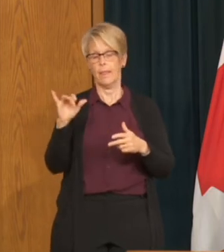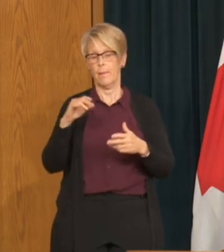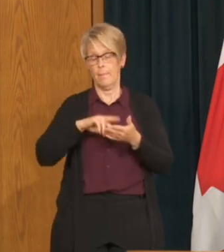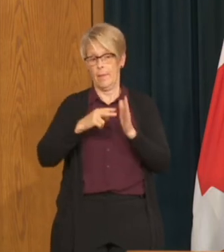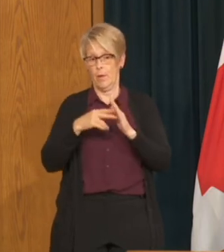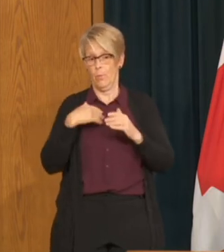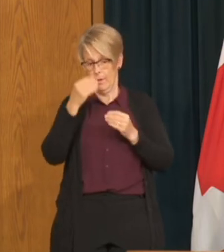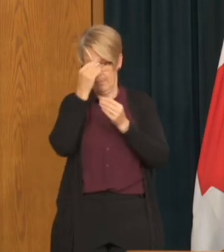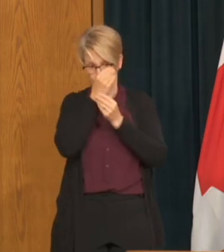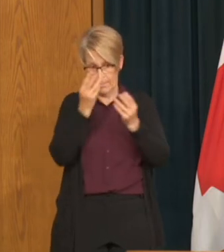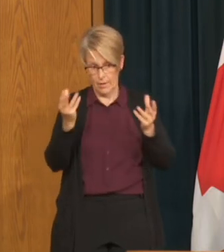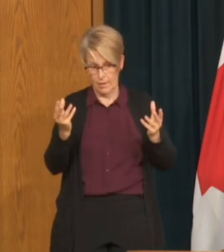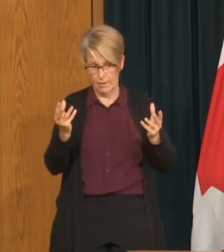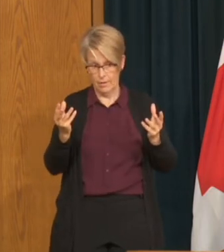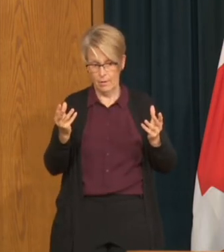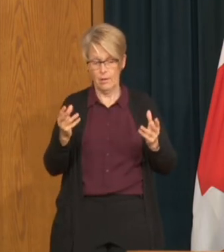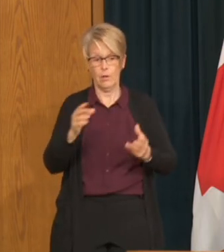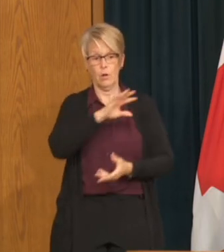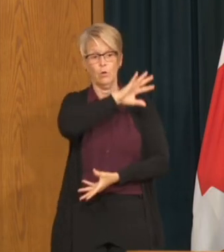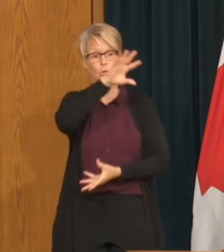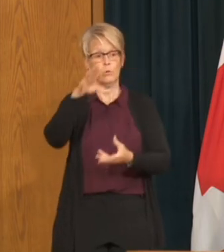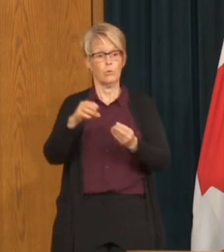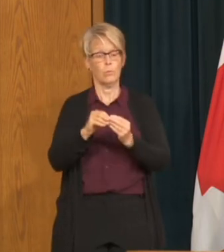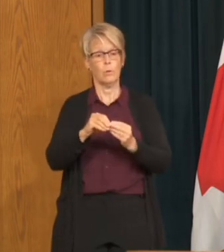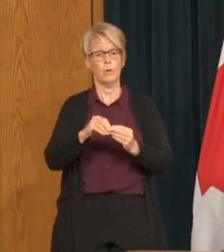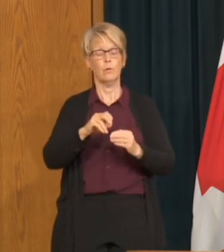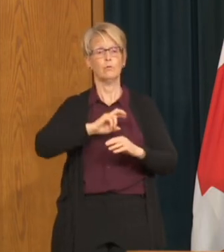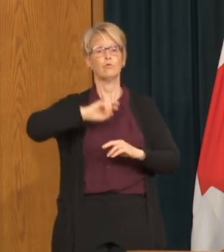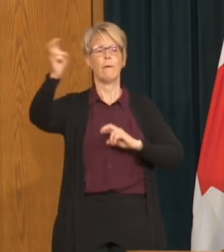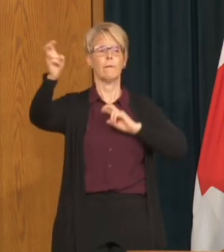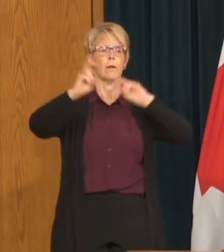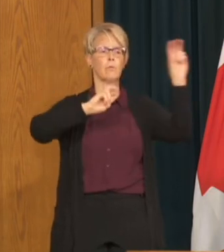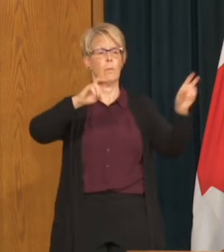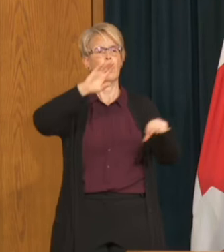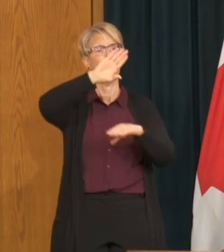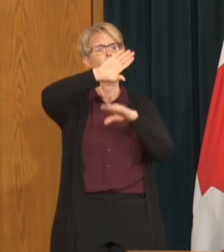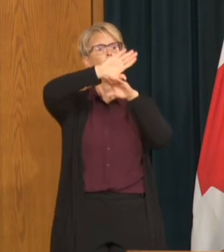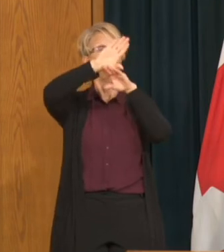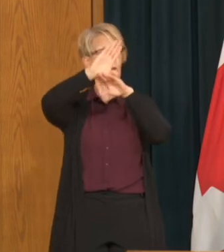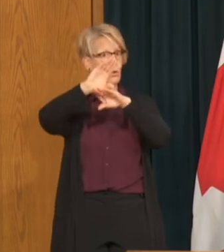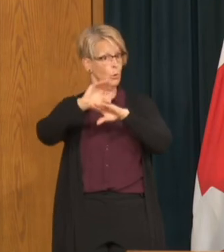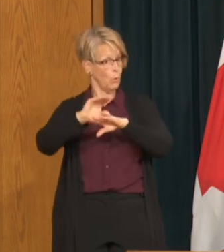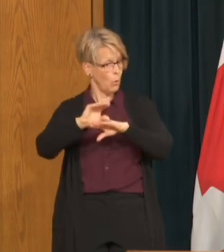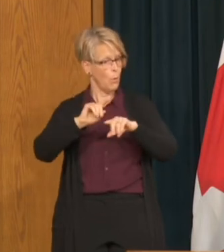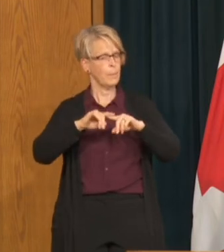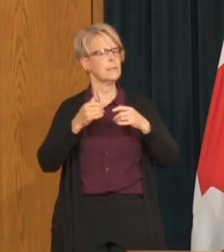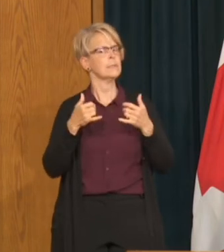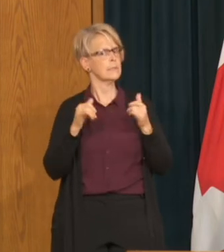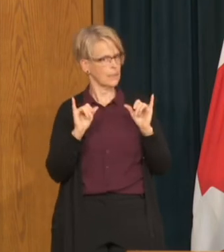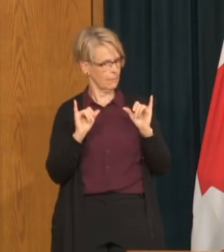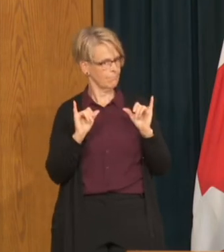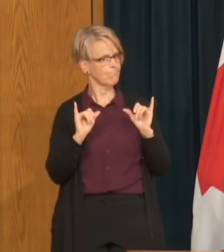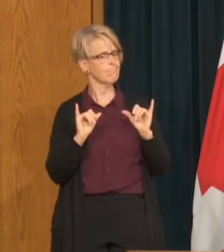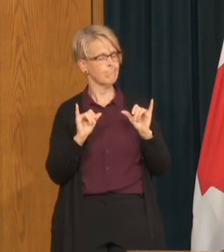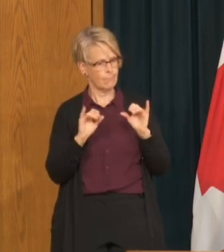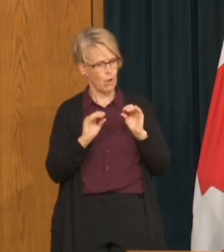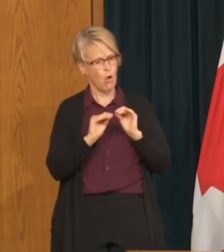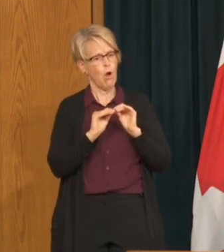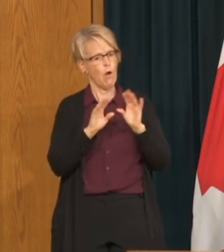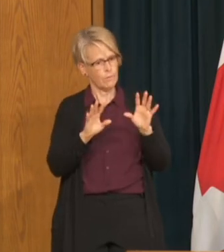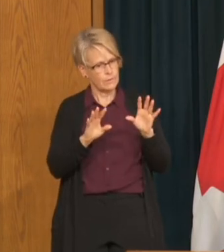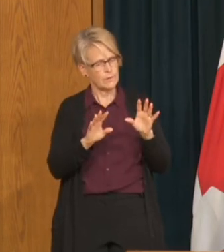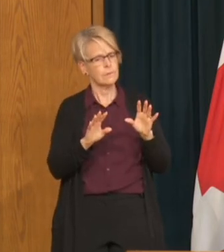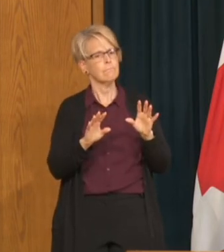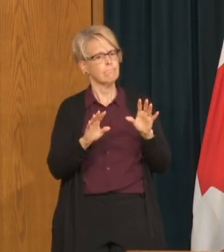that while our total travel numbers are low, we continue to have, obviously, small numbers of